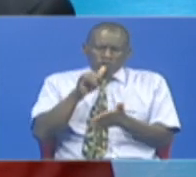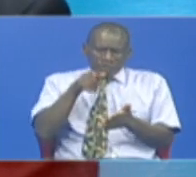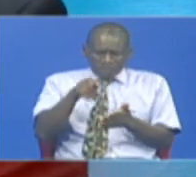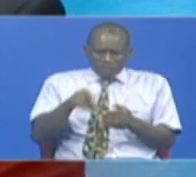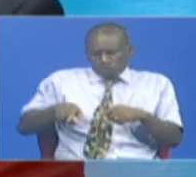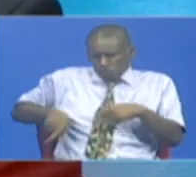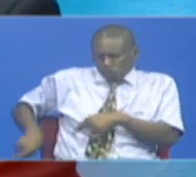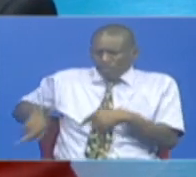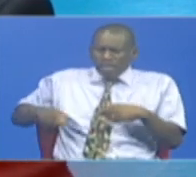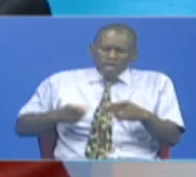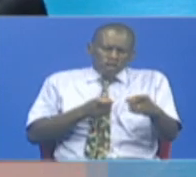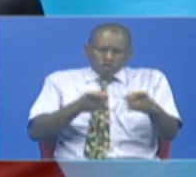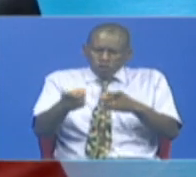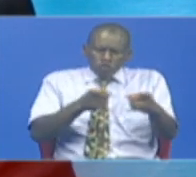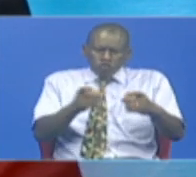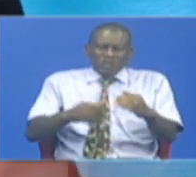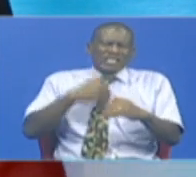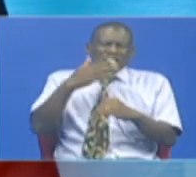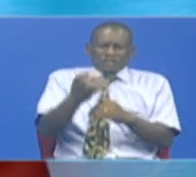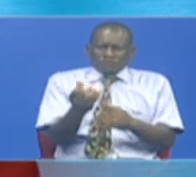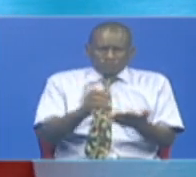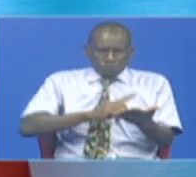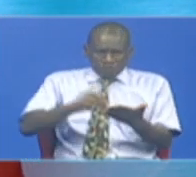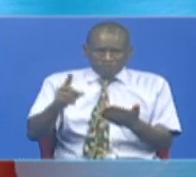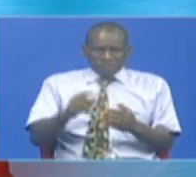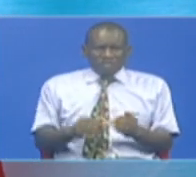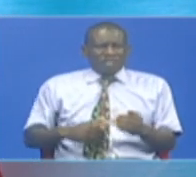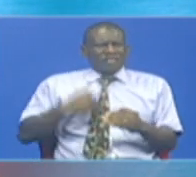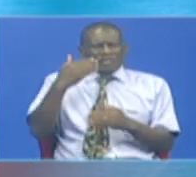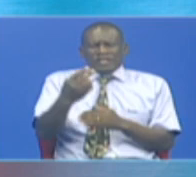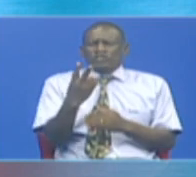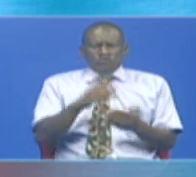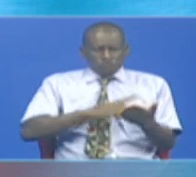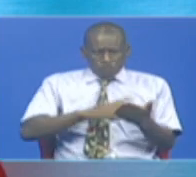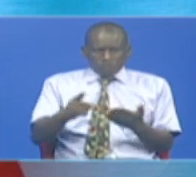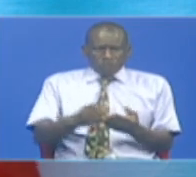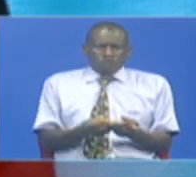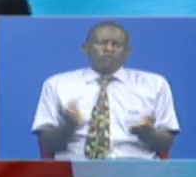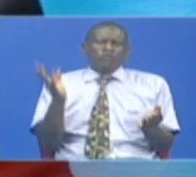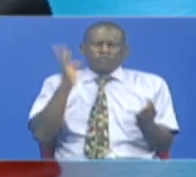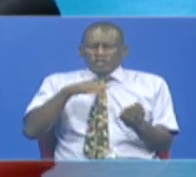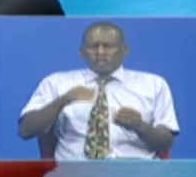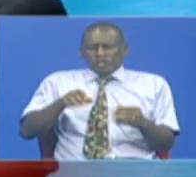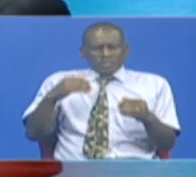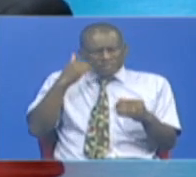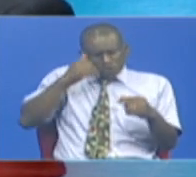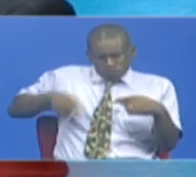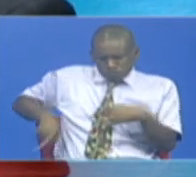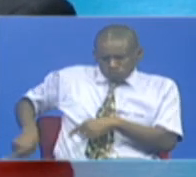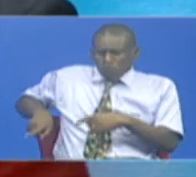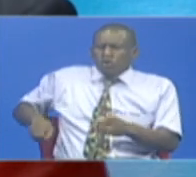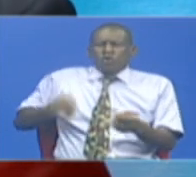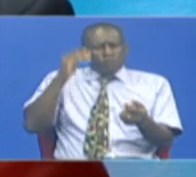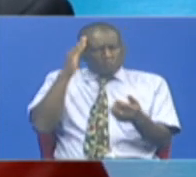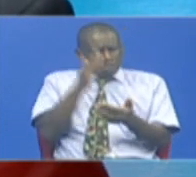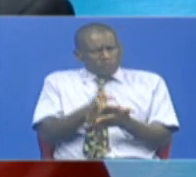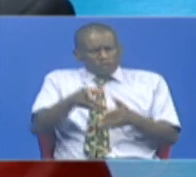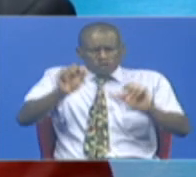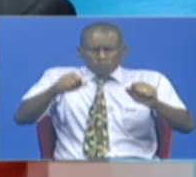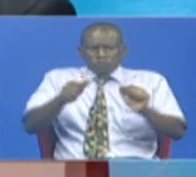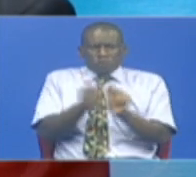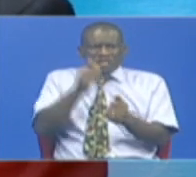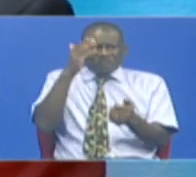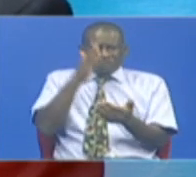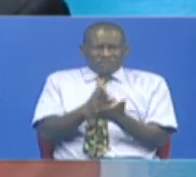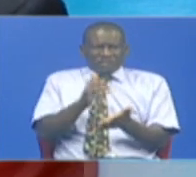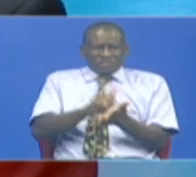weeks, at least the next 2 weeks. We believe that this is feasible given the fact that the outbreak